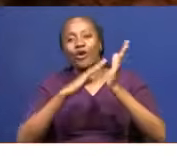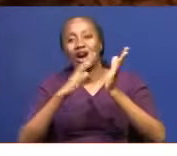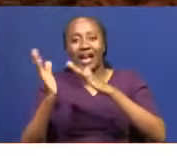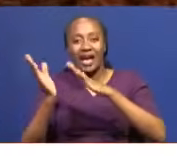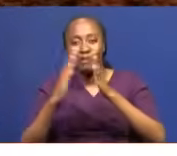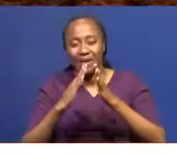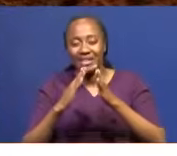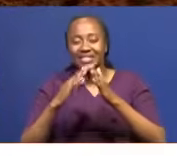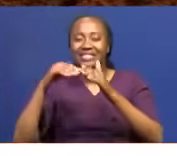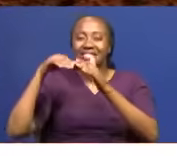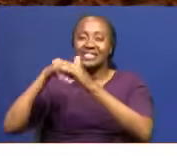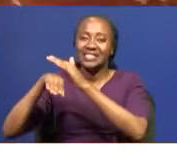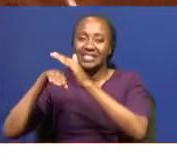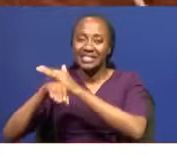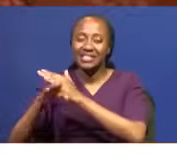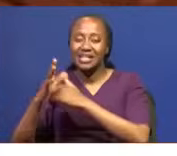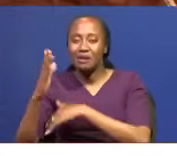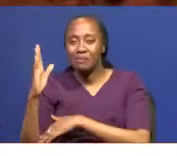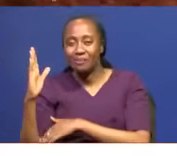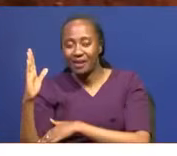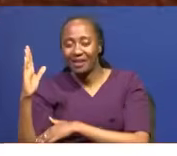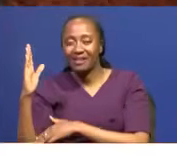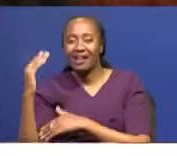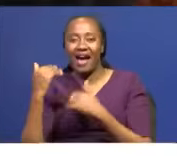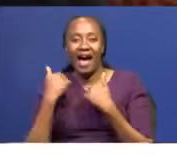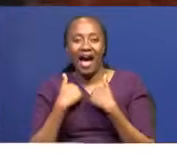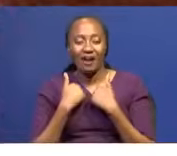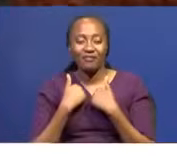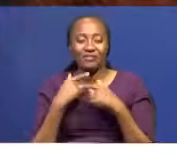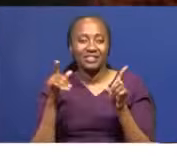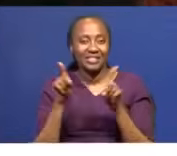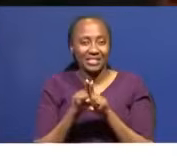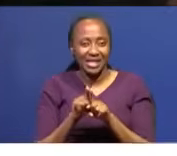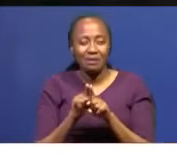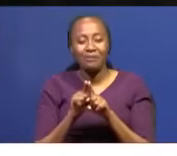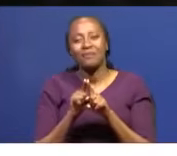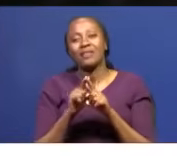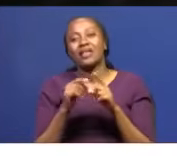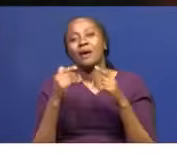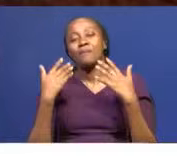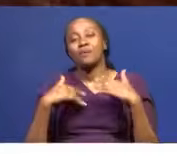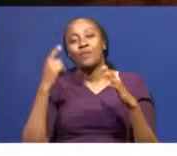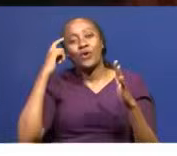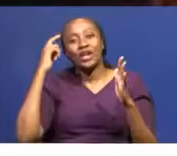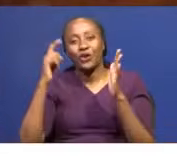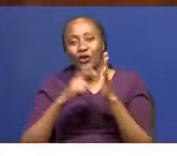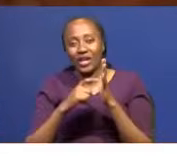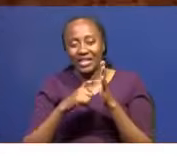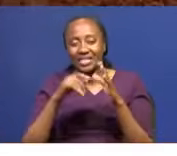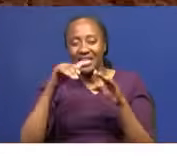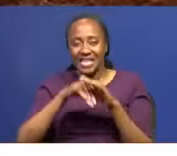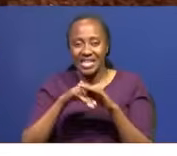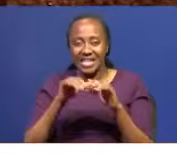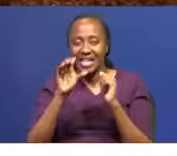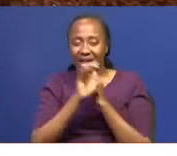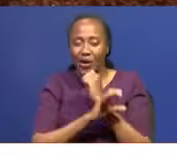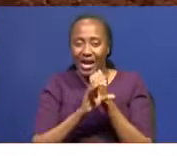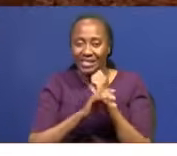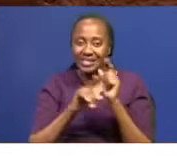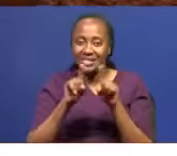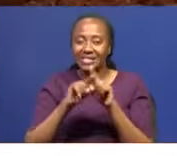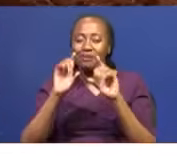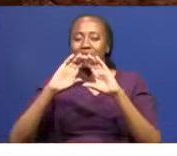championed tree planting and sustainable development initiatives, which have earned him recognition not just locally but at the global